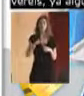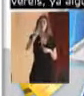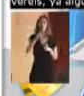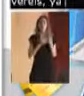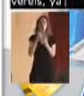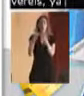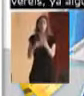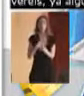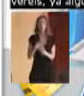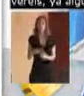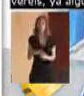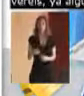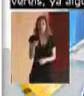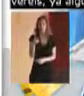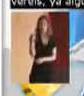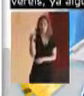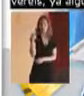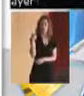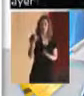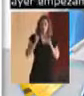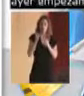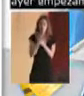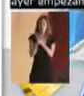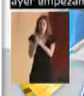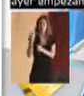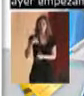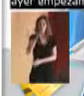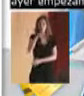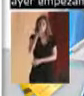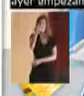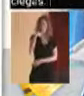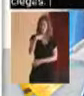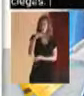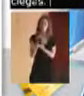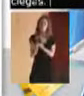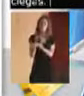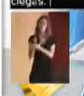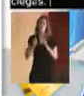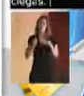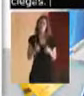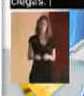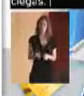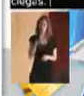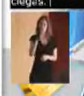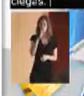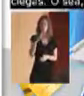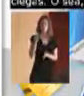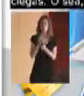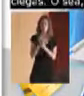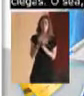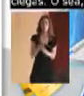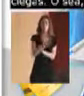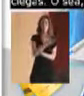And now I'm going to show you some examples. Yesterday we started testing this on people